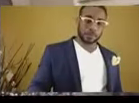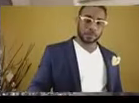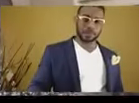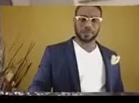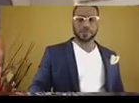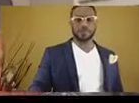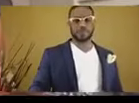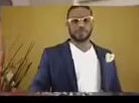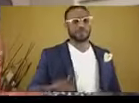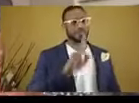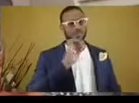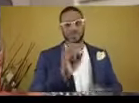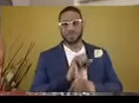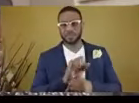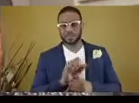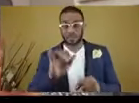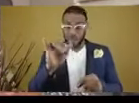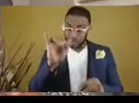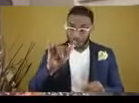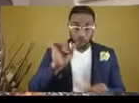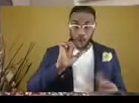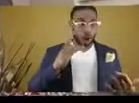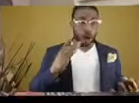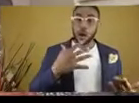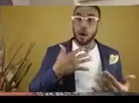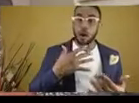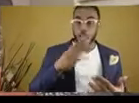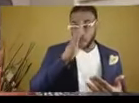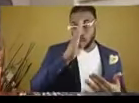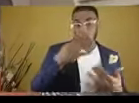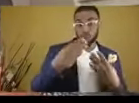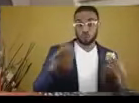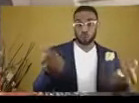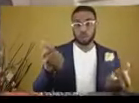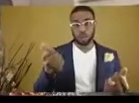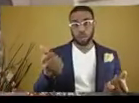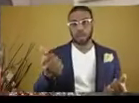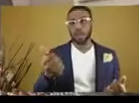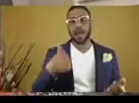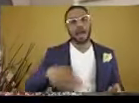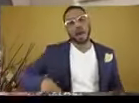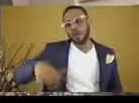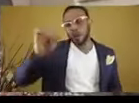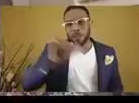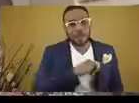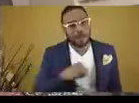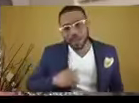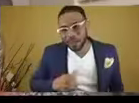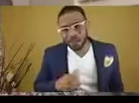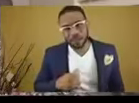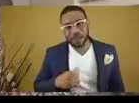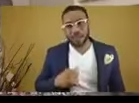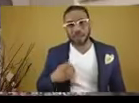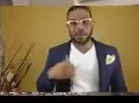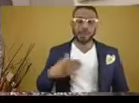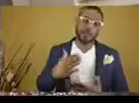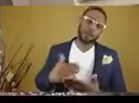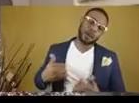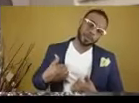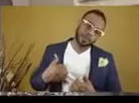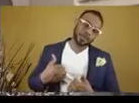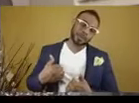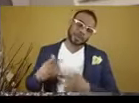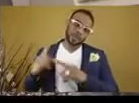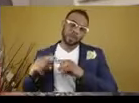Absolutely. That is where we are. Bolder solutions where we are. I grew up in Atlanta, so y'all will pardon me for relying